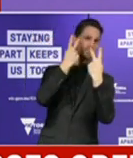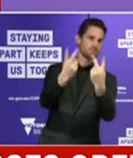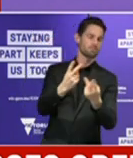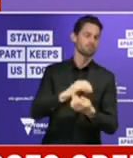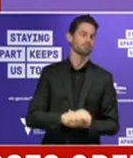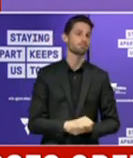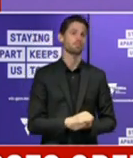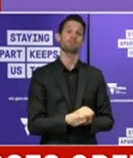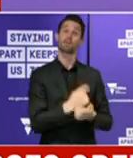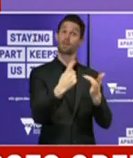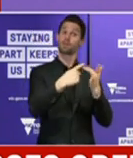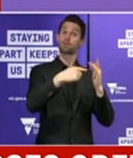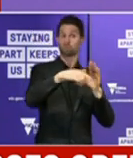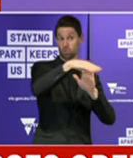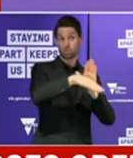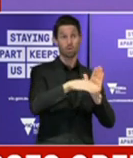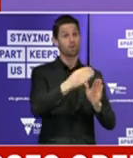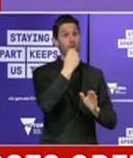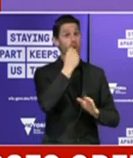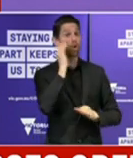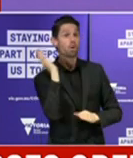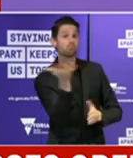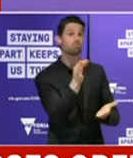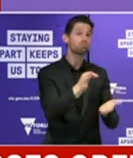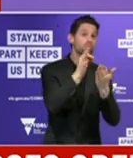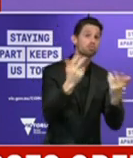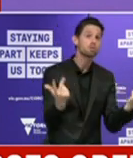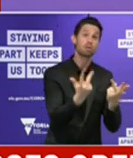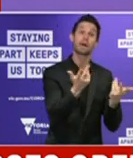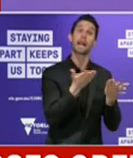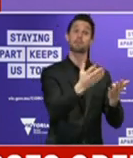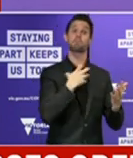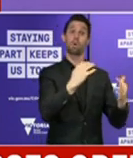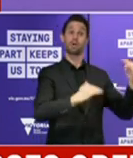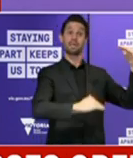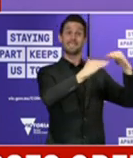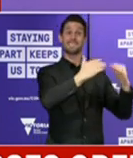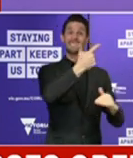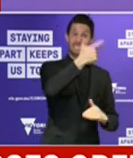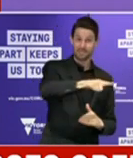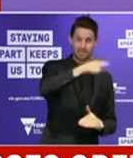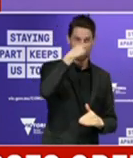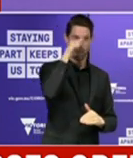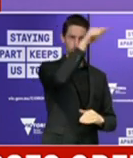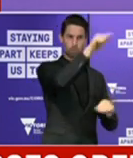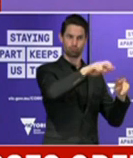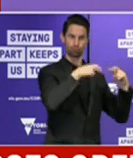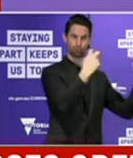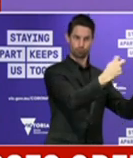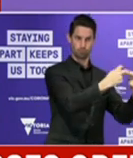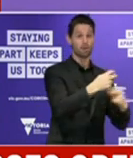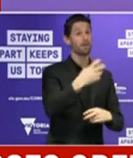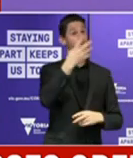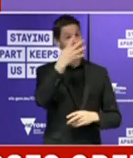with conditions, of course. Hospitality venues can increase their capacity to 70 people outside and 40